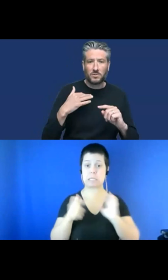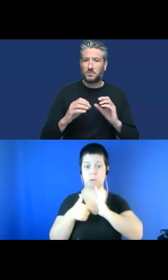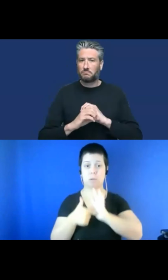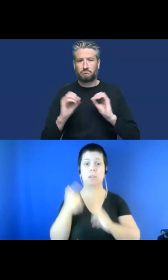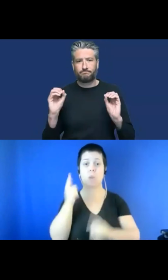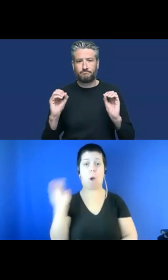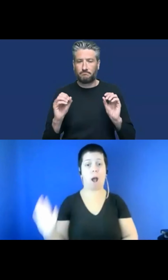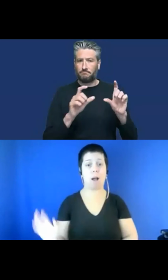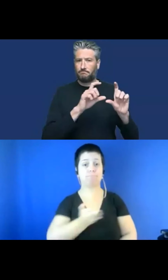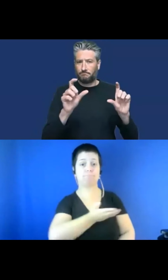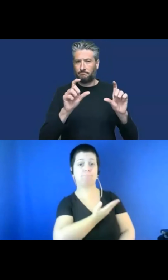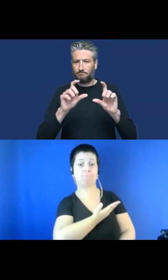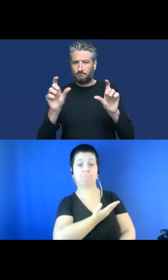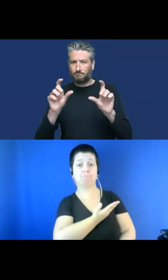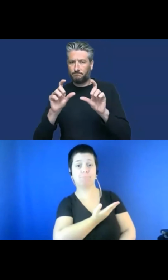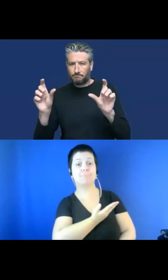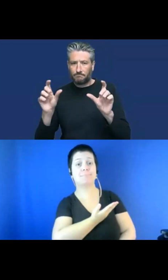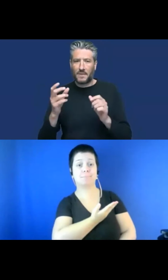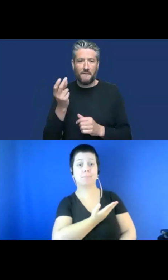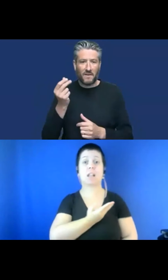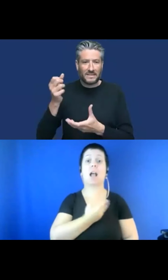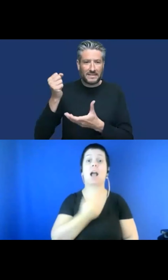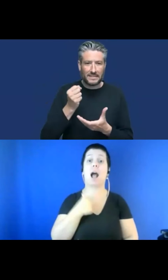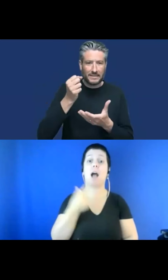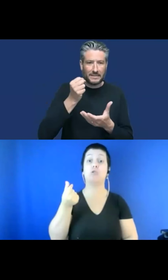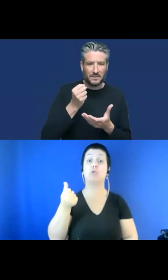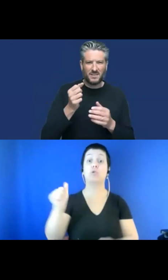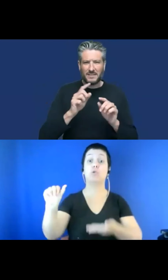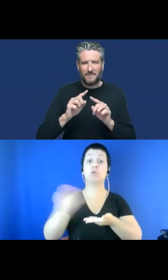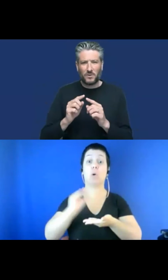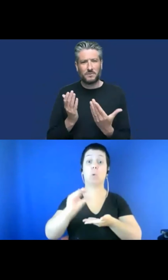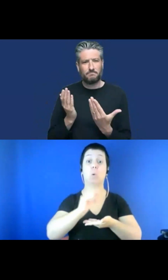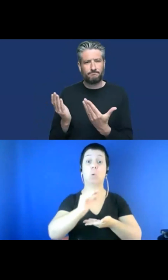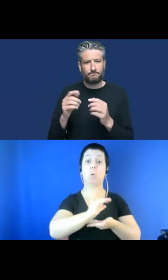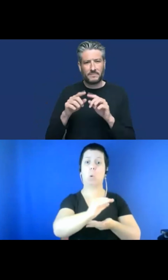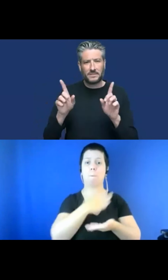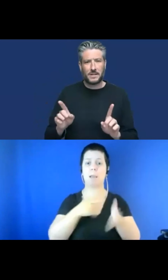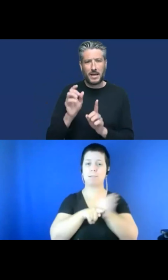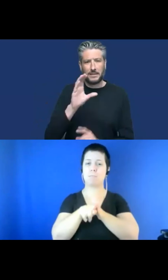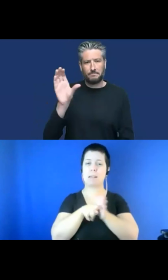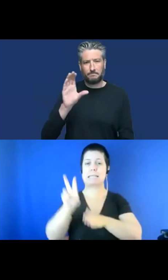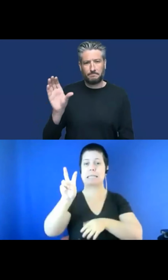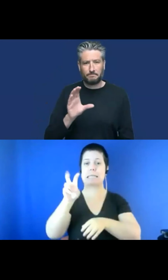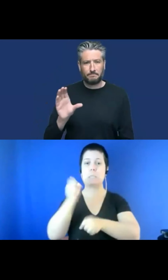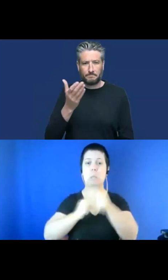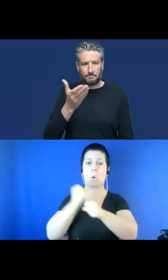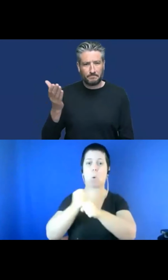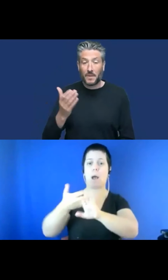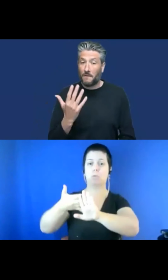here the sources of funding that have supported my research in the past 5 years.